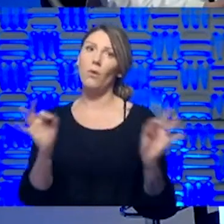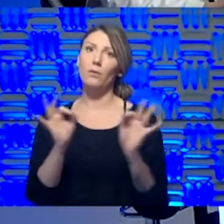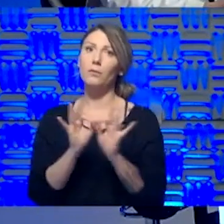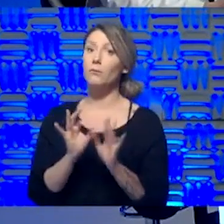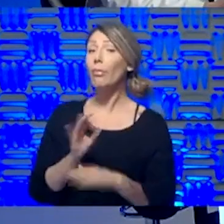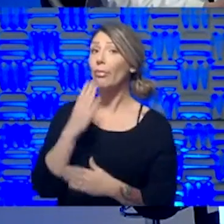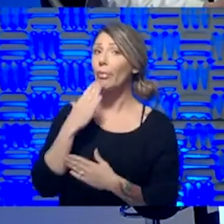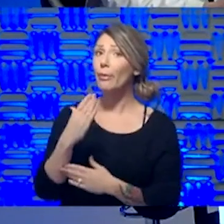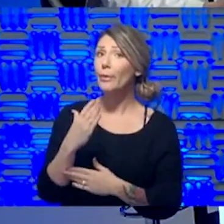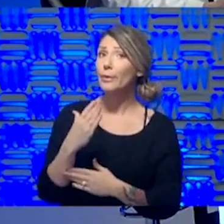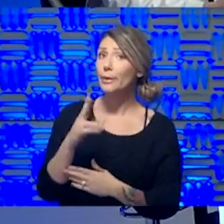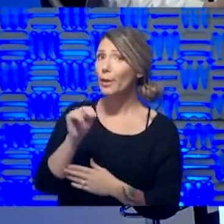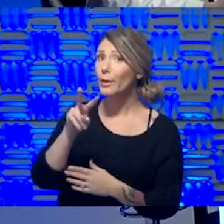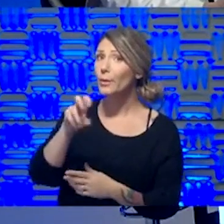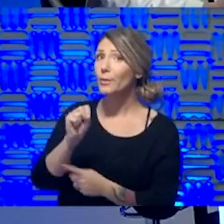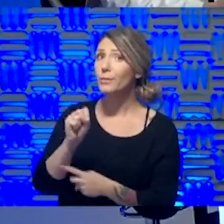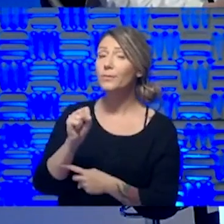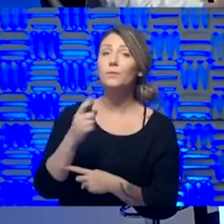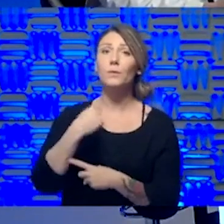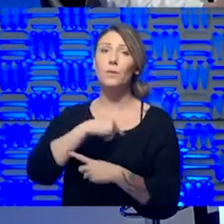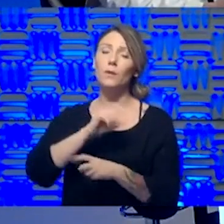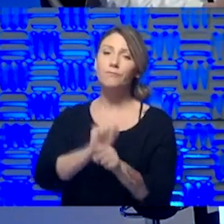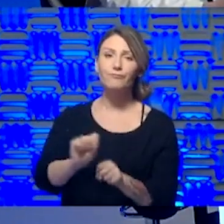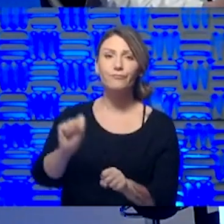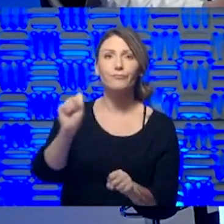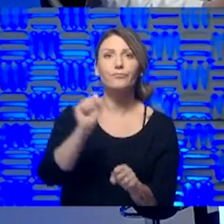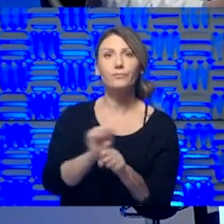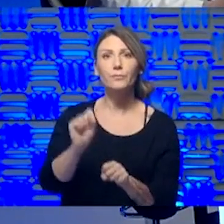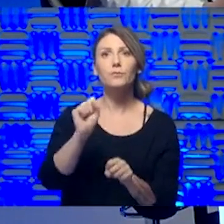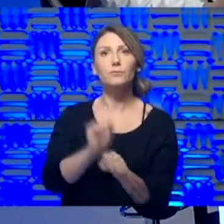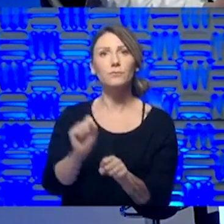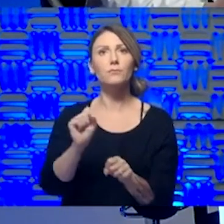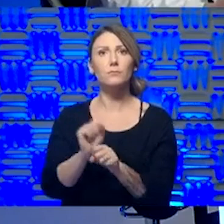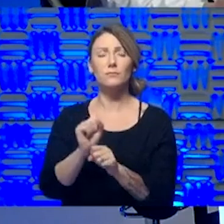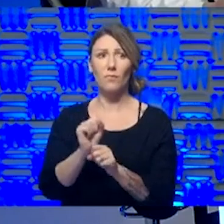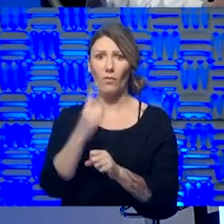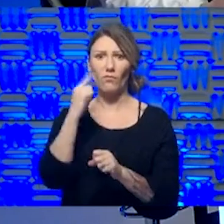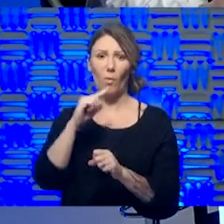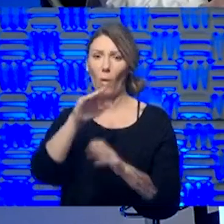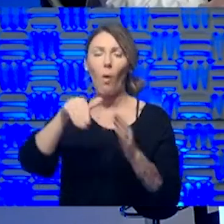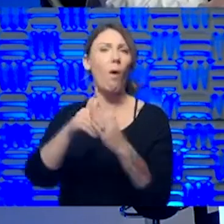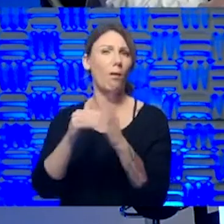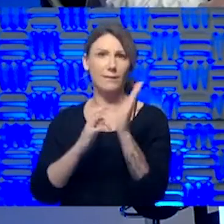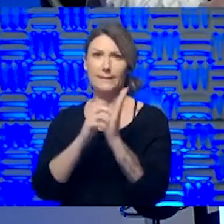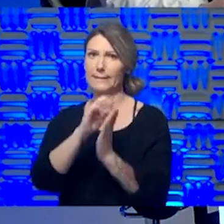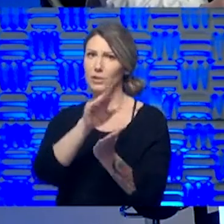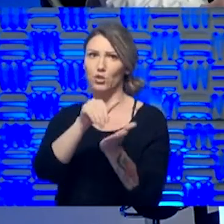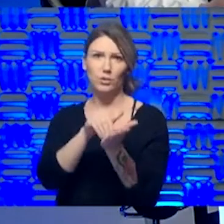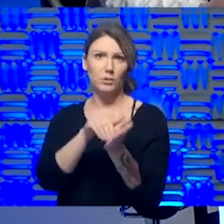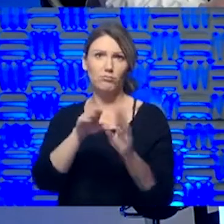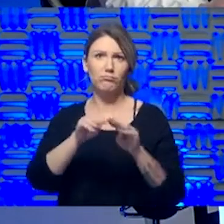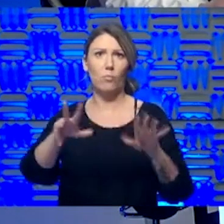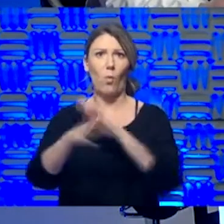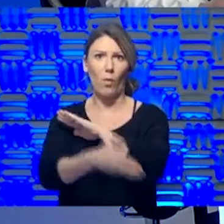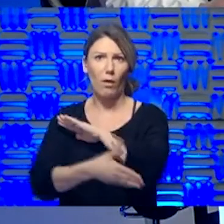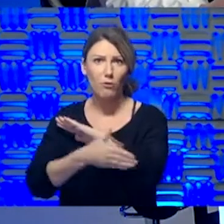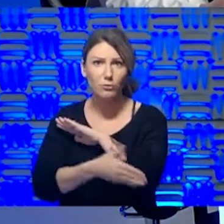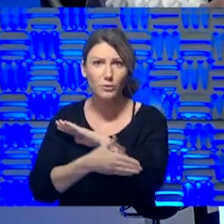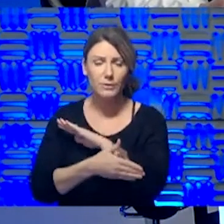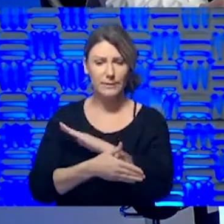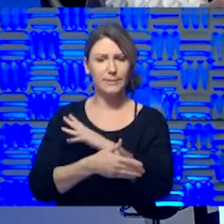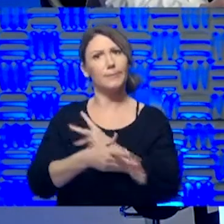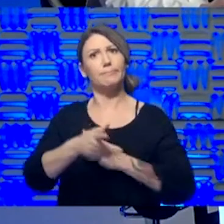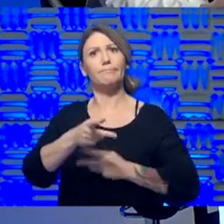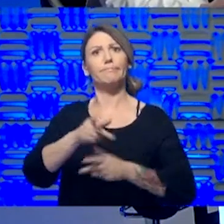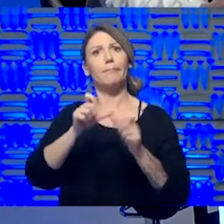is that because we've worked so hard, and I think cancer programs all over the country have done this, to keep patients safe, there are some specific